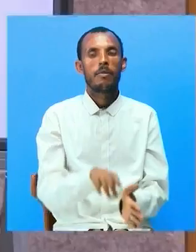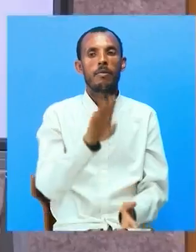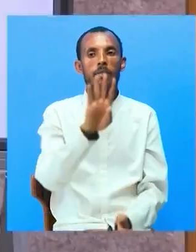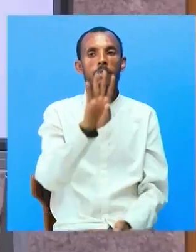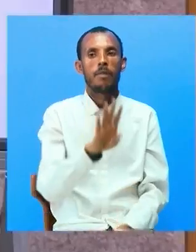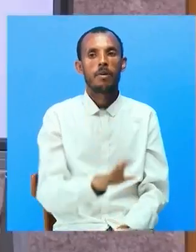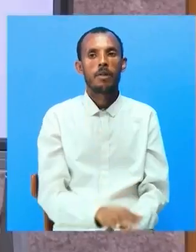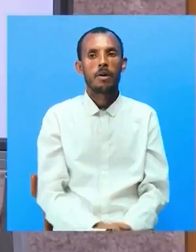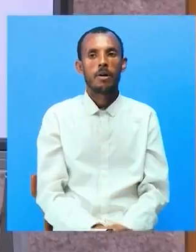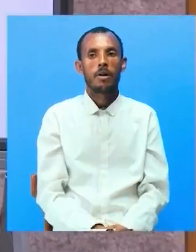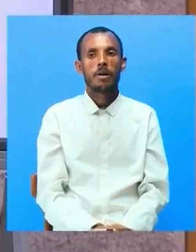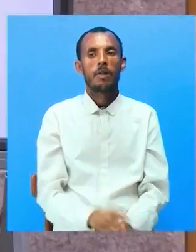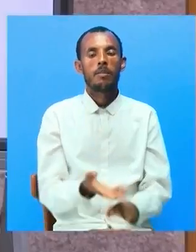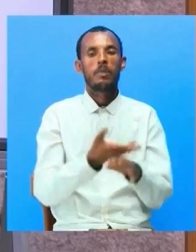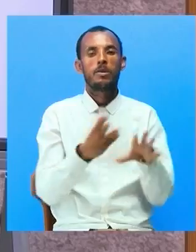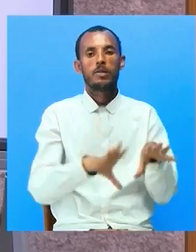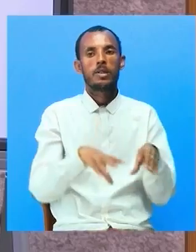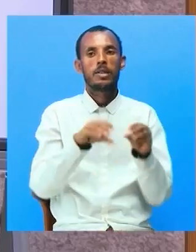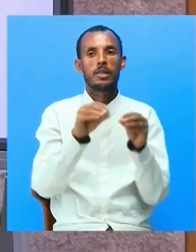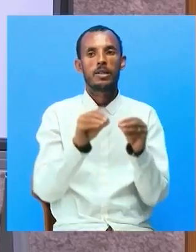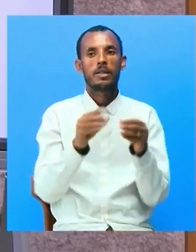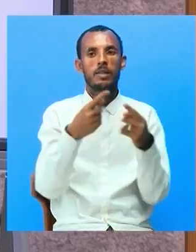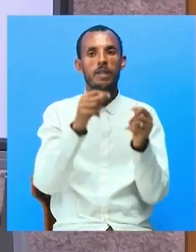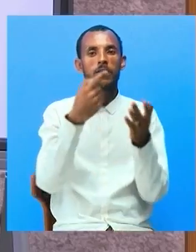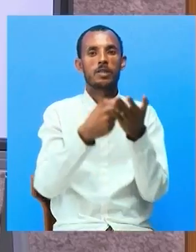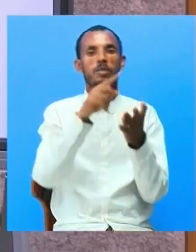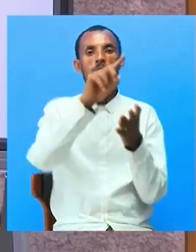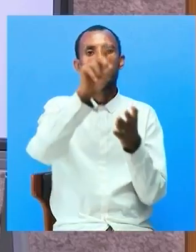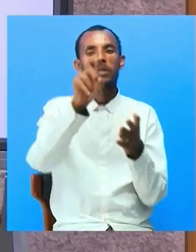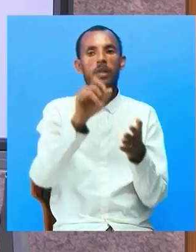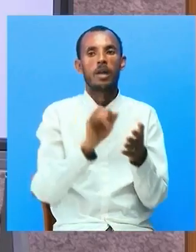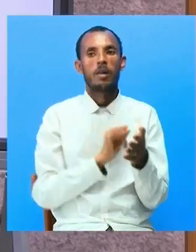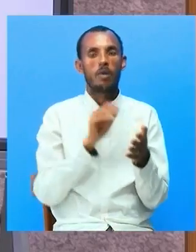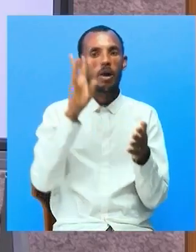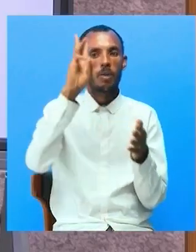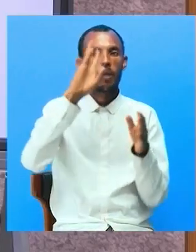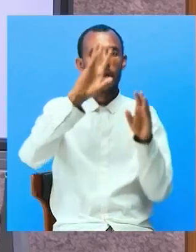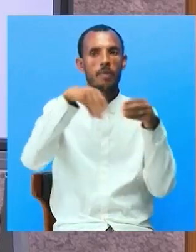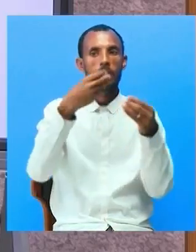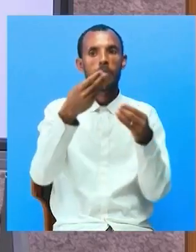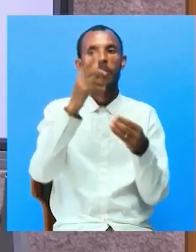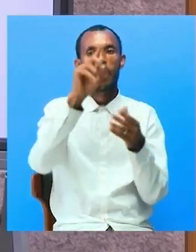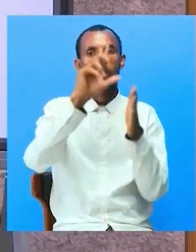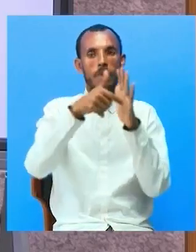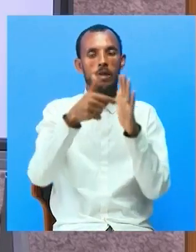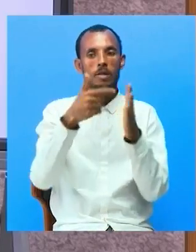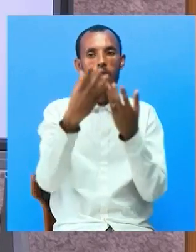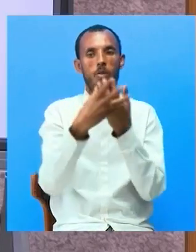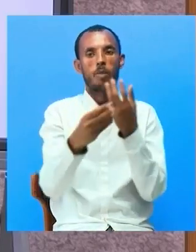4. Please, students, try this question. I will give you